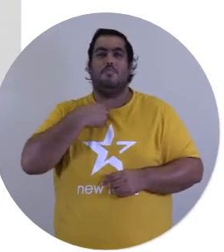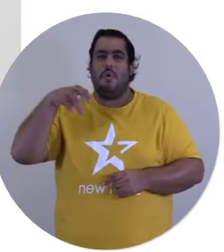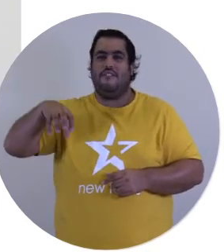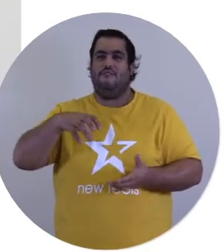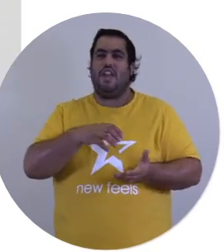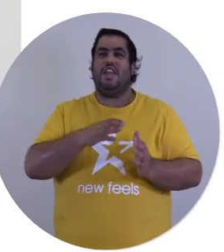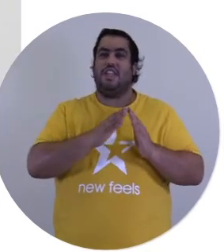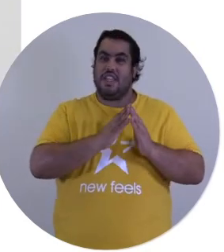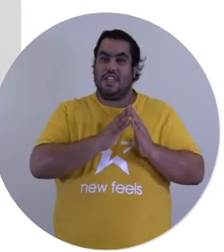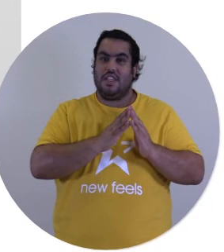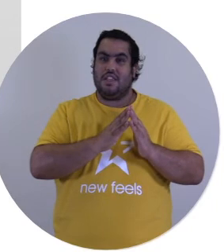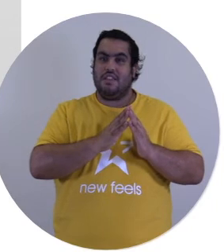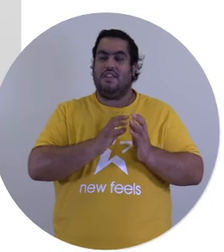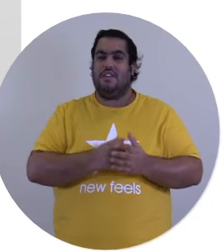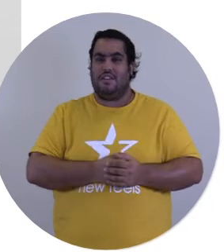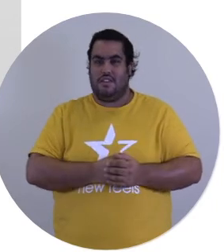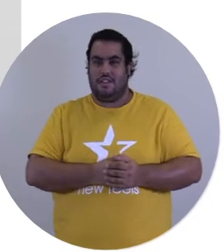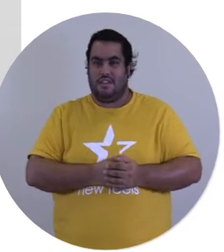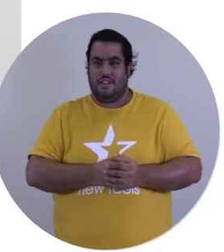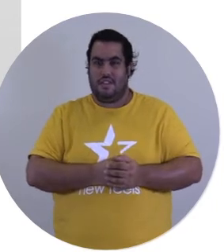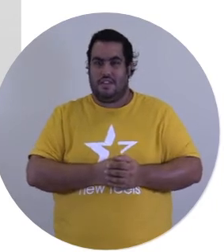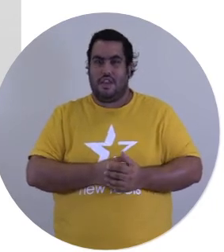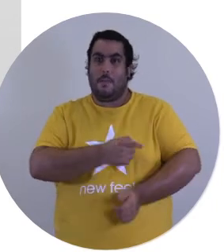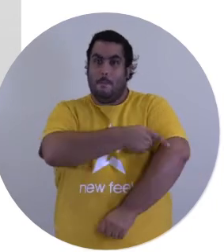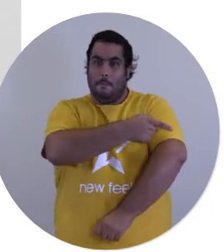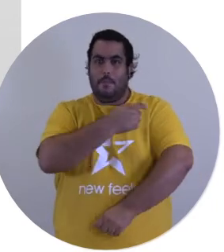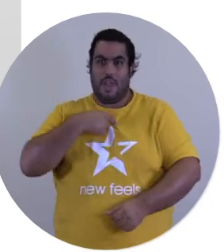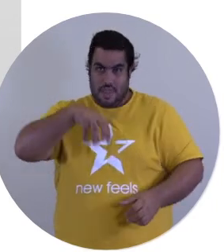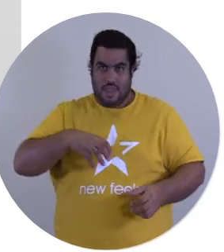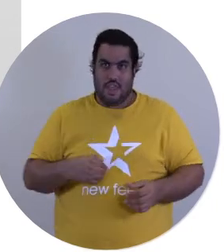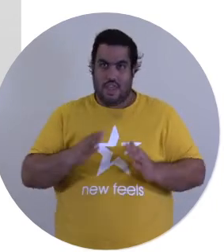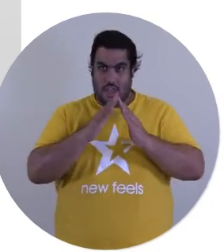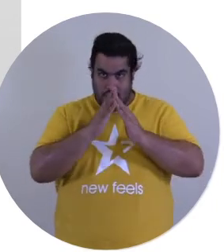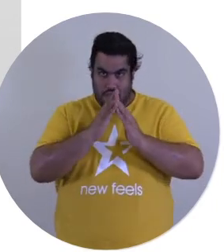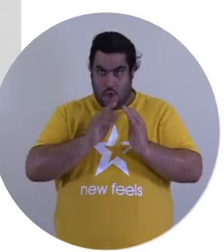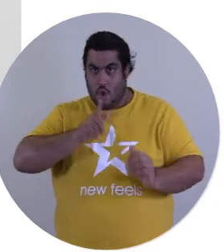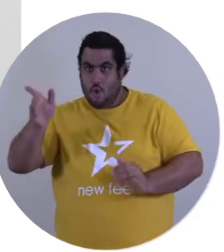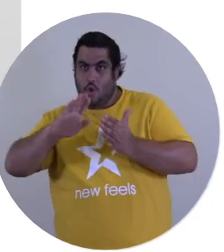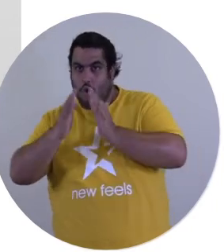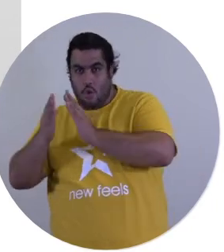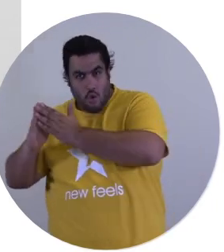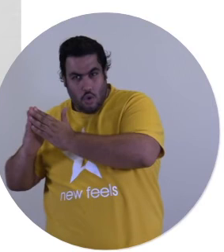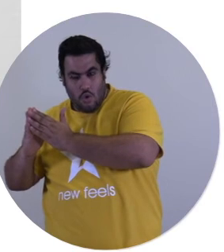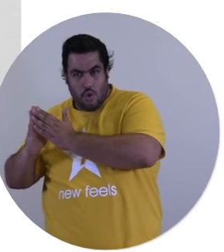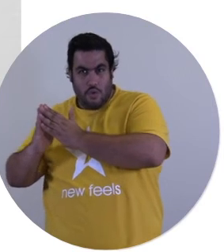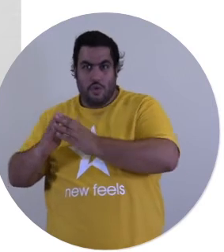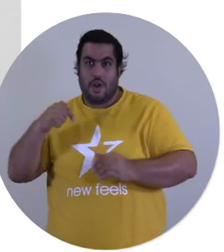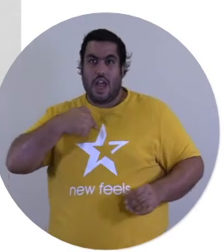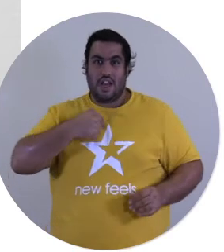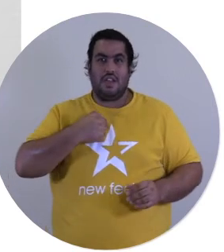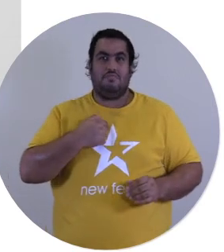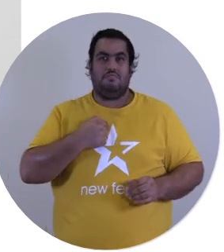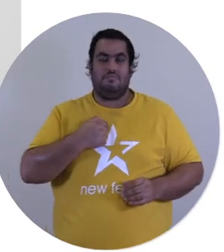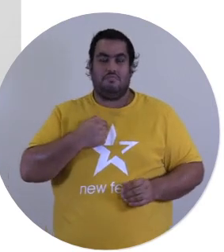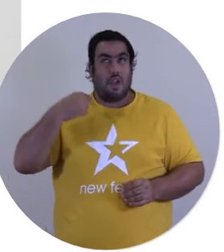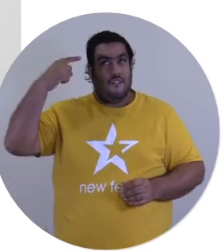we have two questions here. If I move from the city to a country area, I